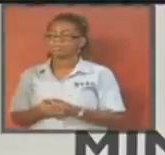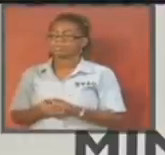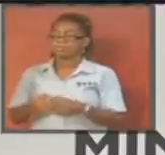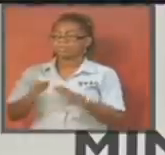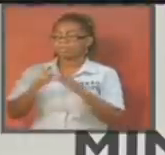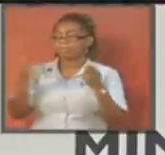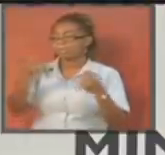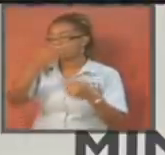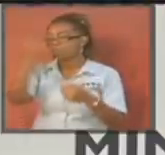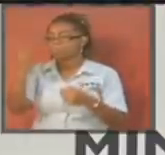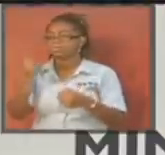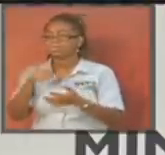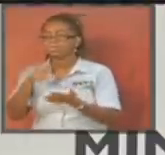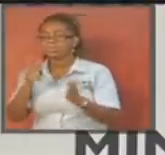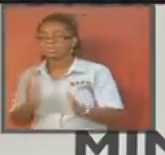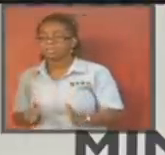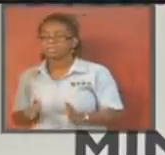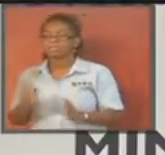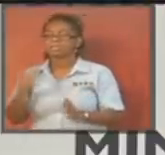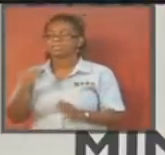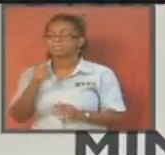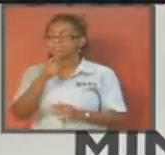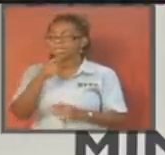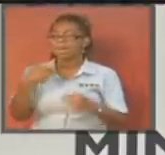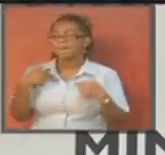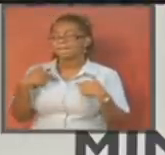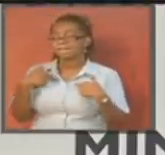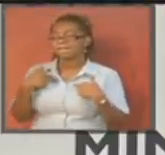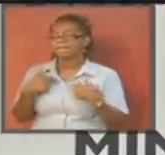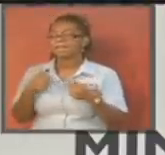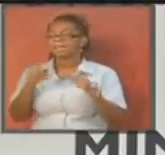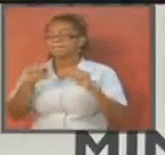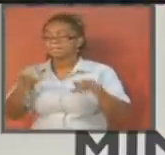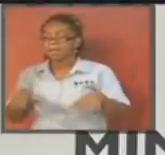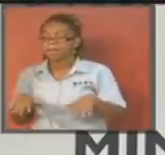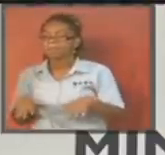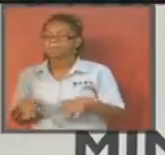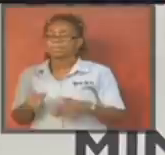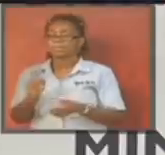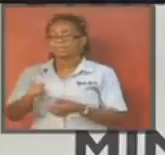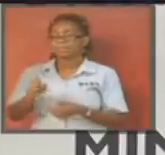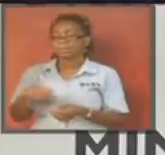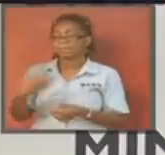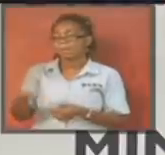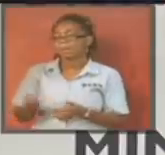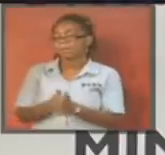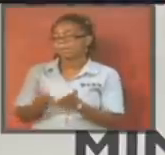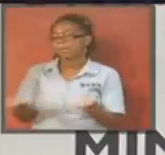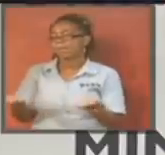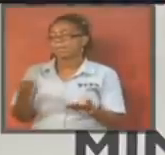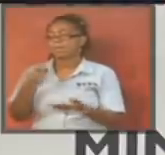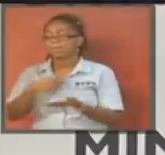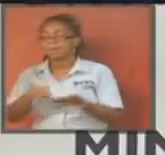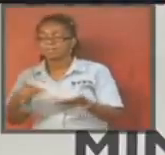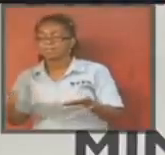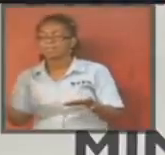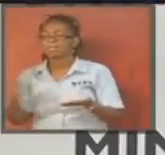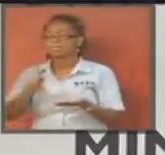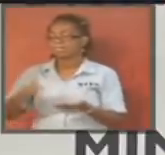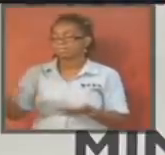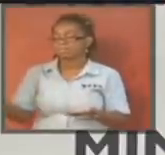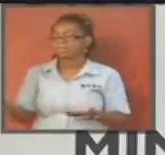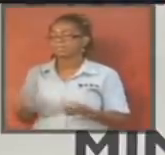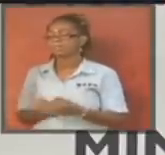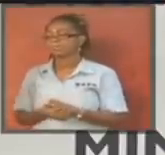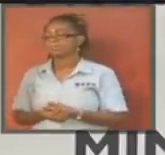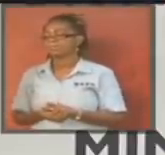into that particular examination period. So all that decision was made based on that. Again, we